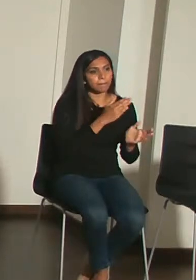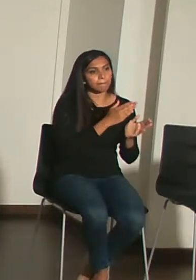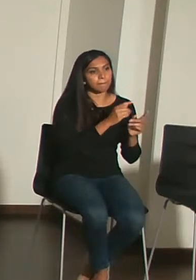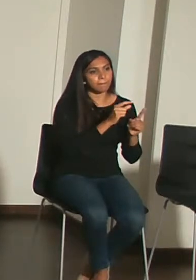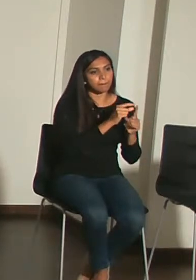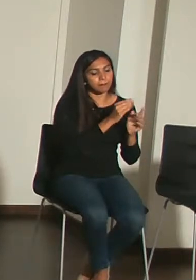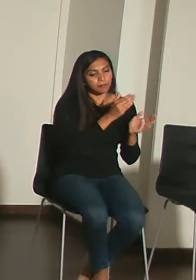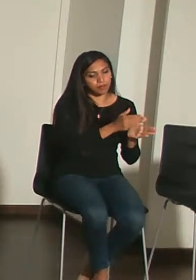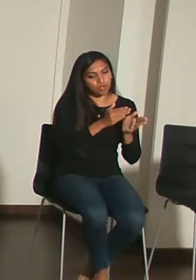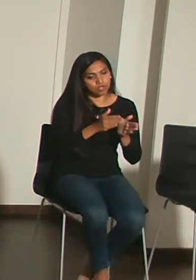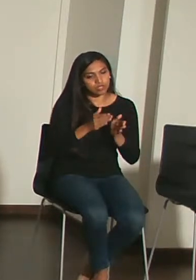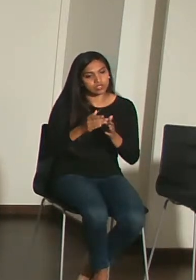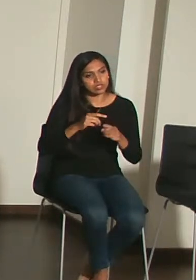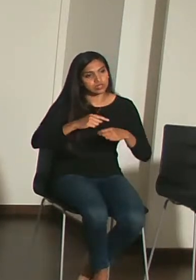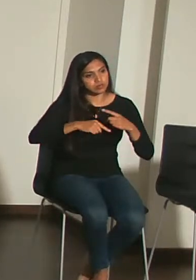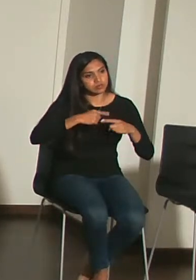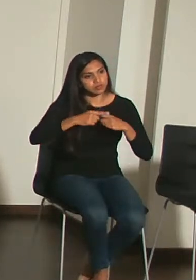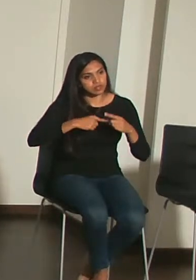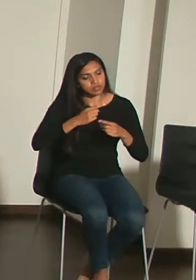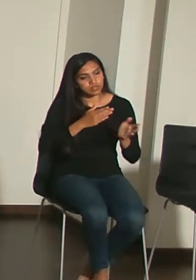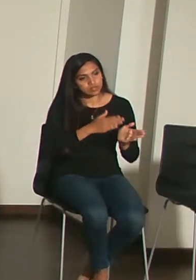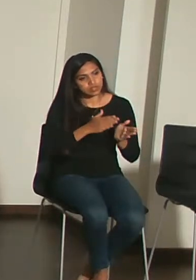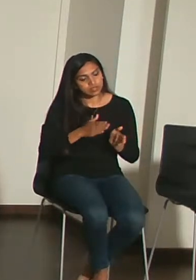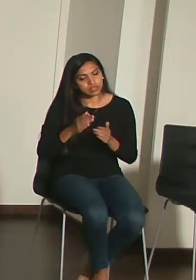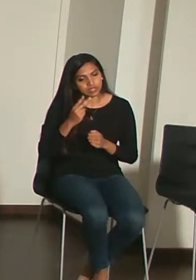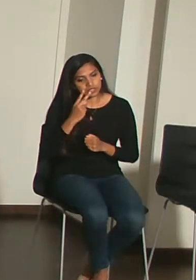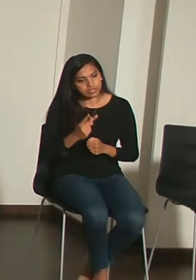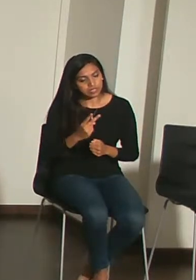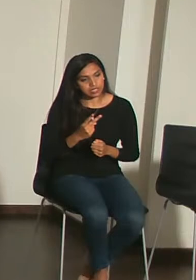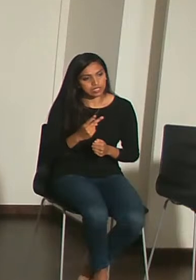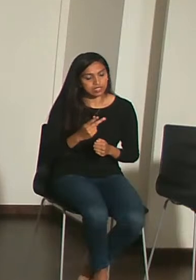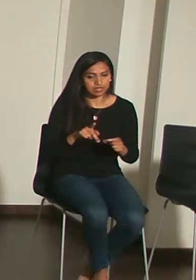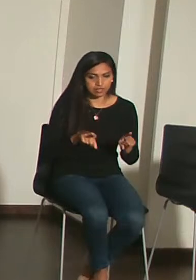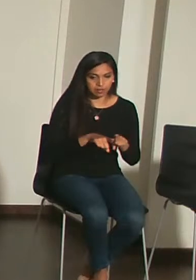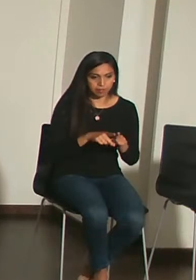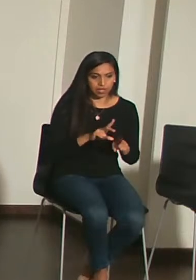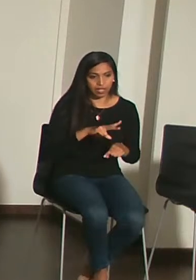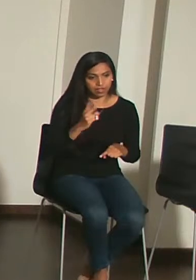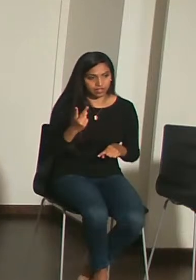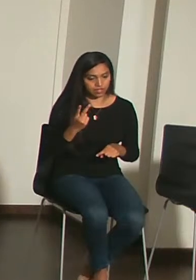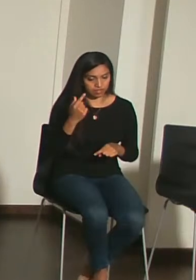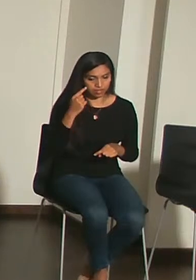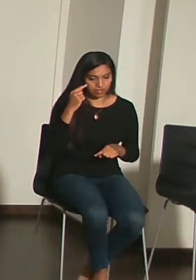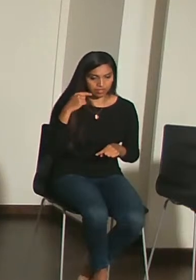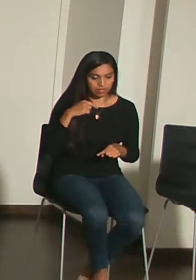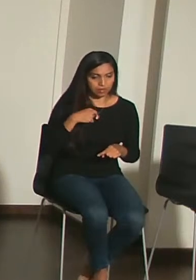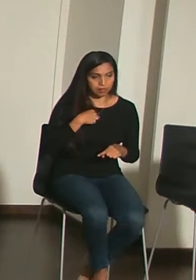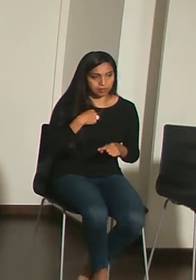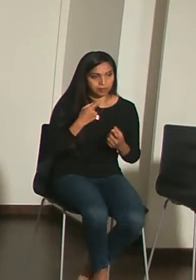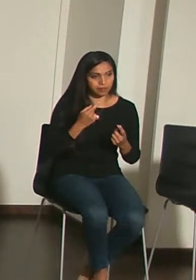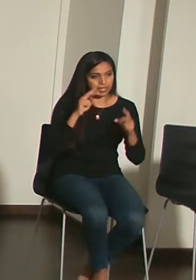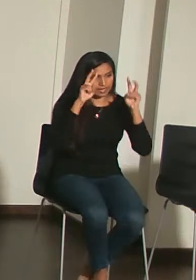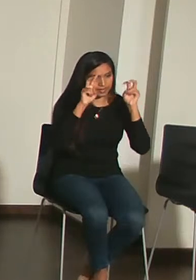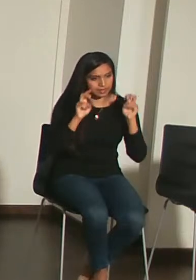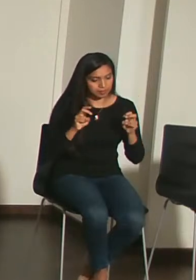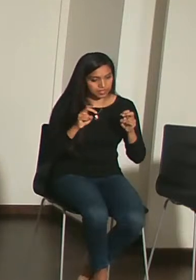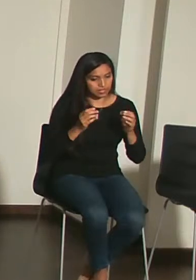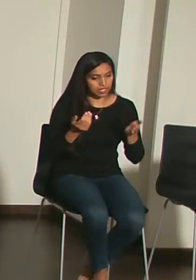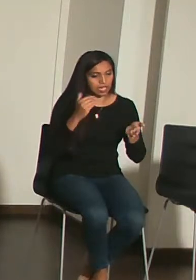the resistance of objectifying itself, like the other thought that I had put, subject